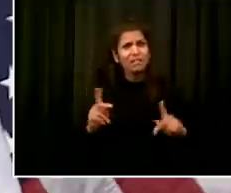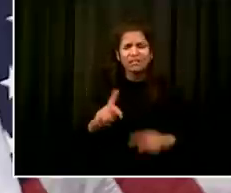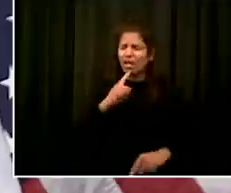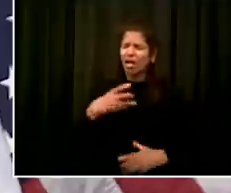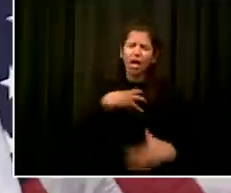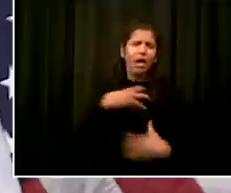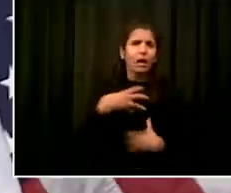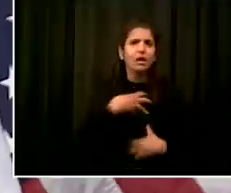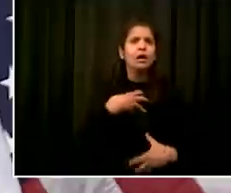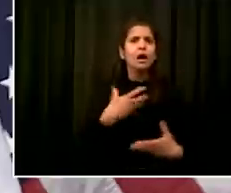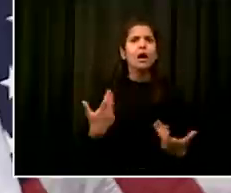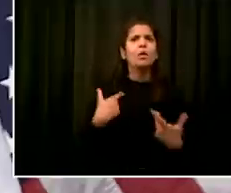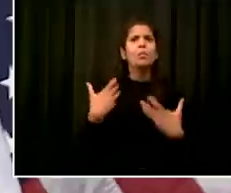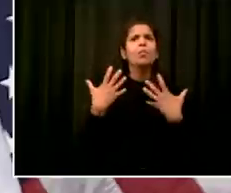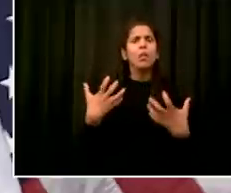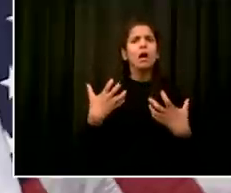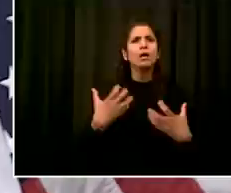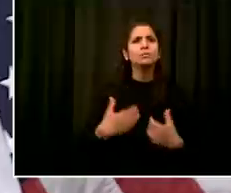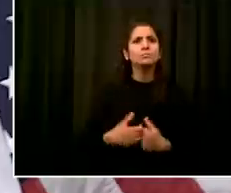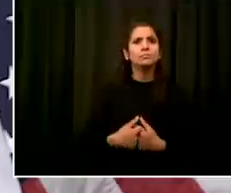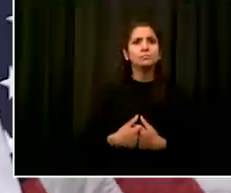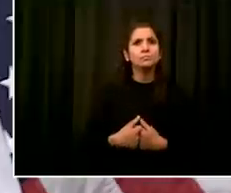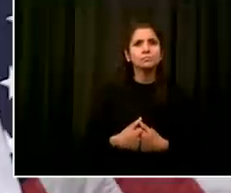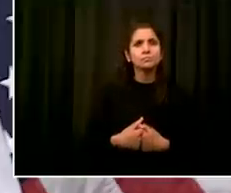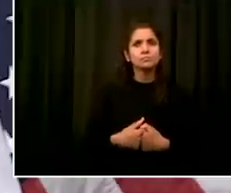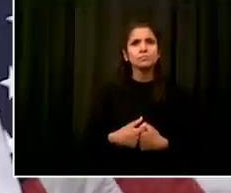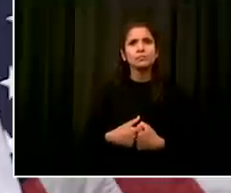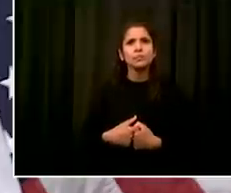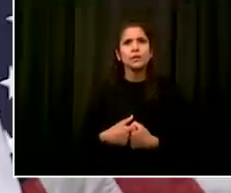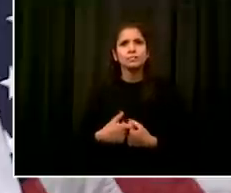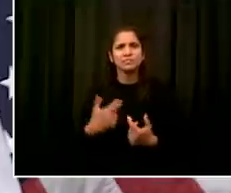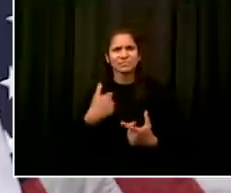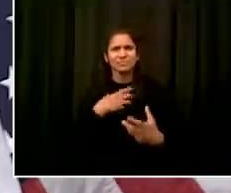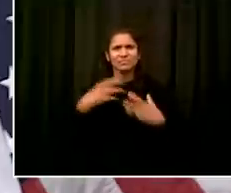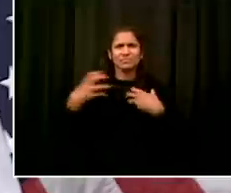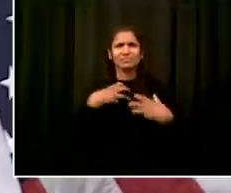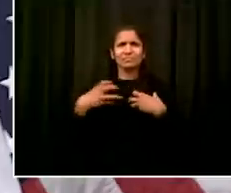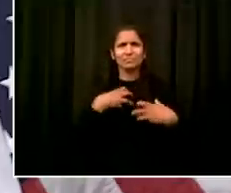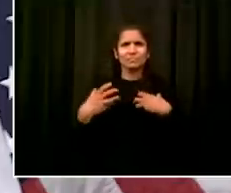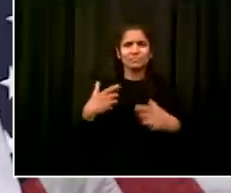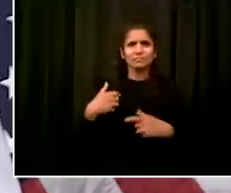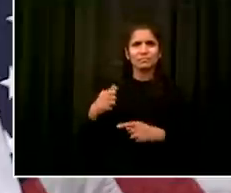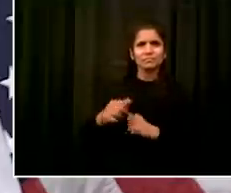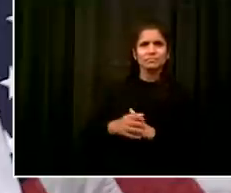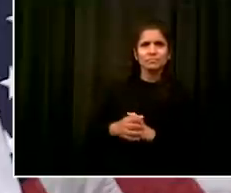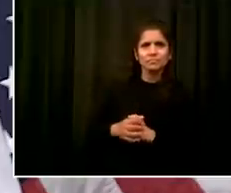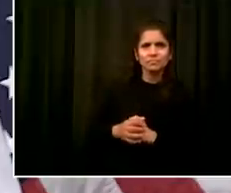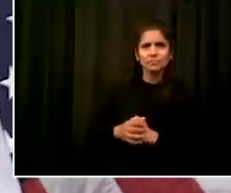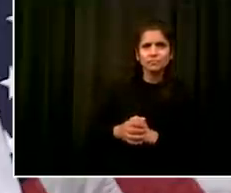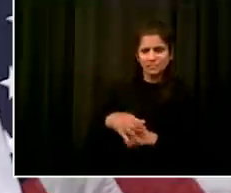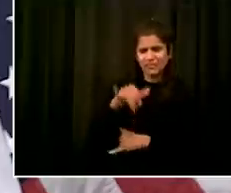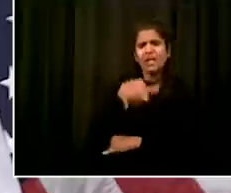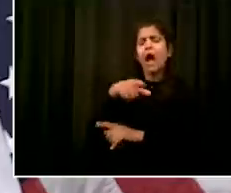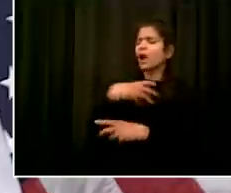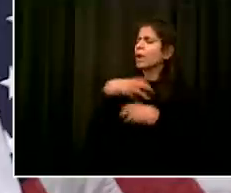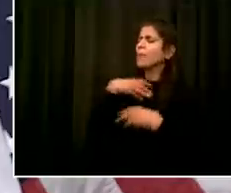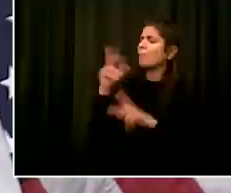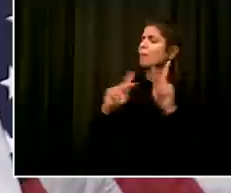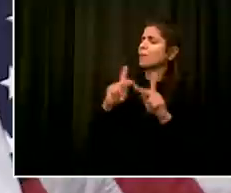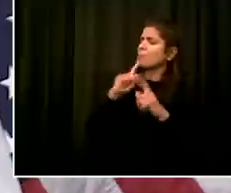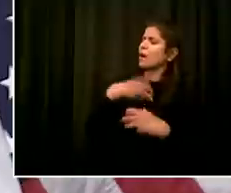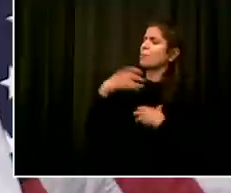both of my questions are sort of related. Do you think it's time to take a second look at how the NYPD is